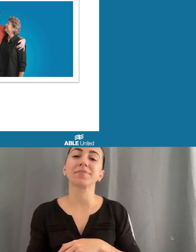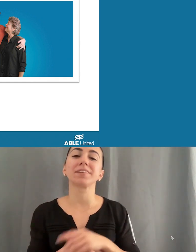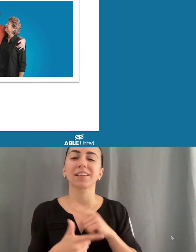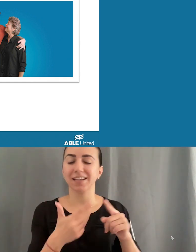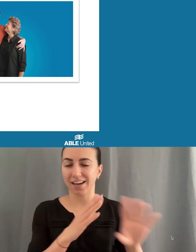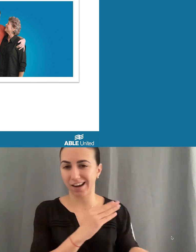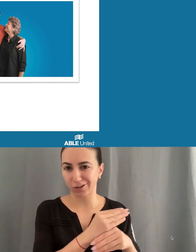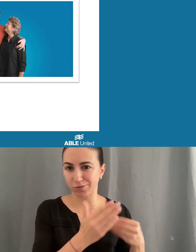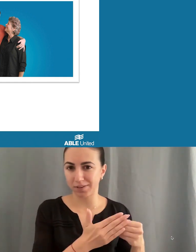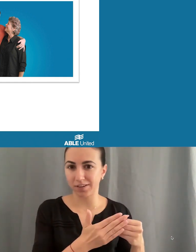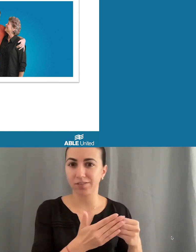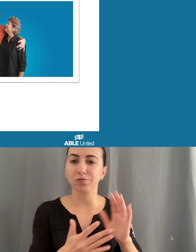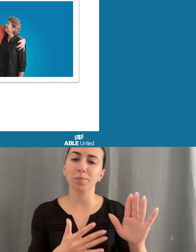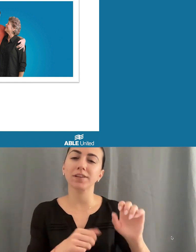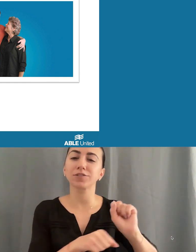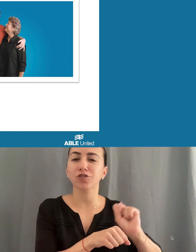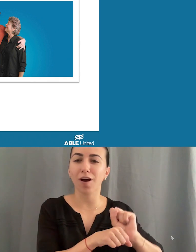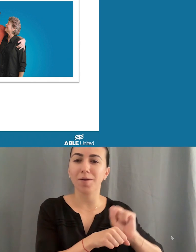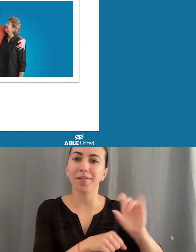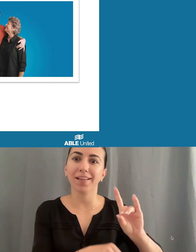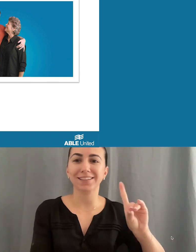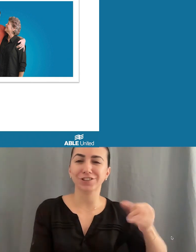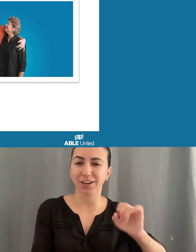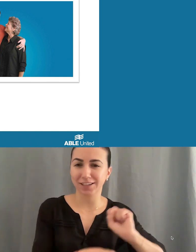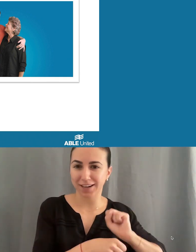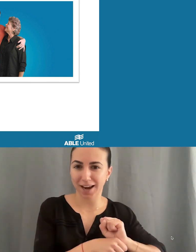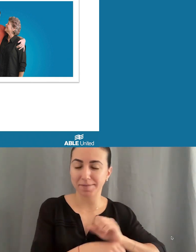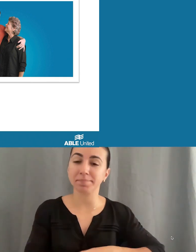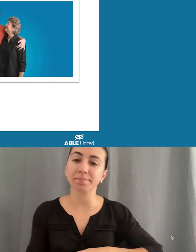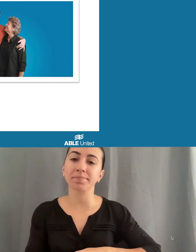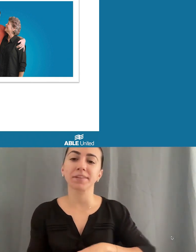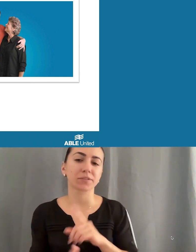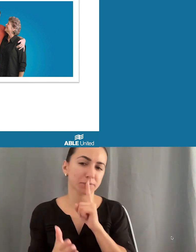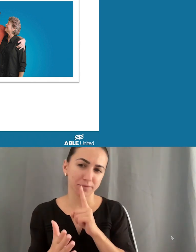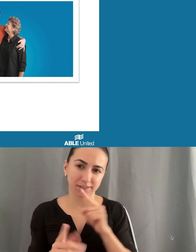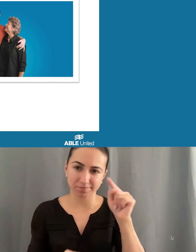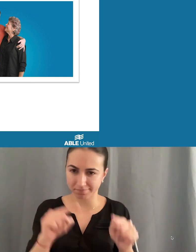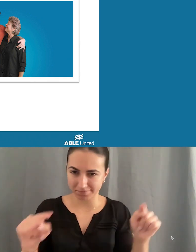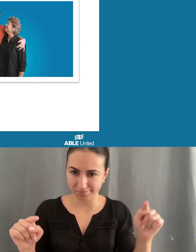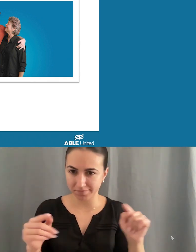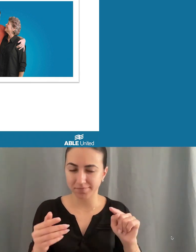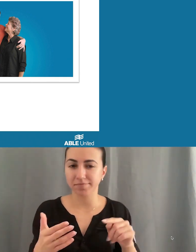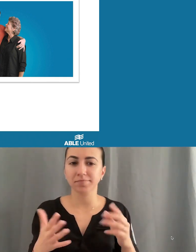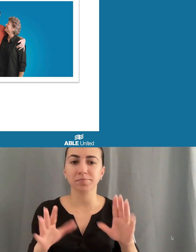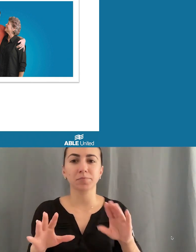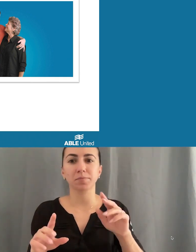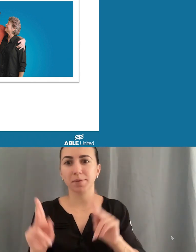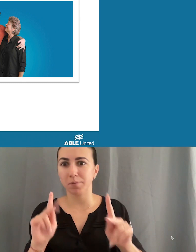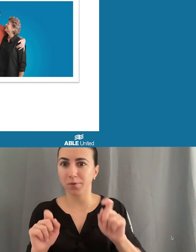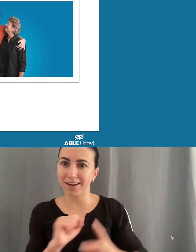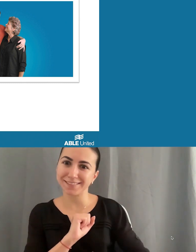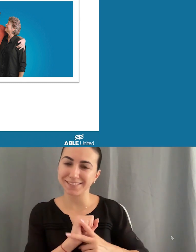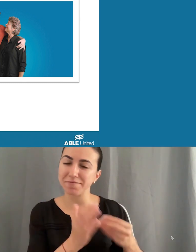put extra funds in there from some of his side jobs like his DJing job. So really a broad variety of individuals who are now able to